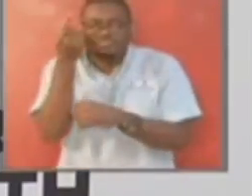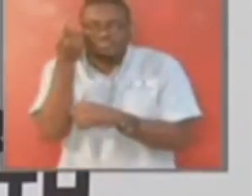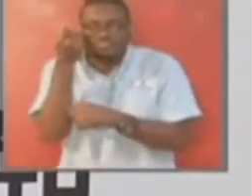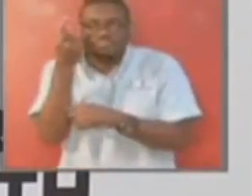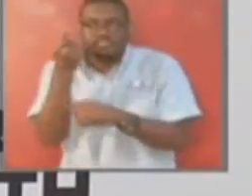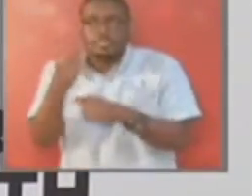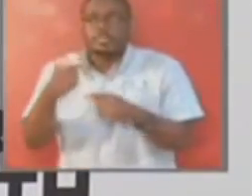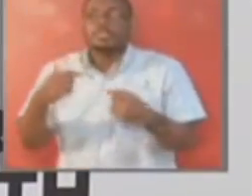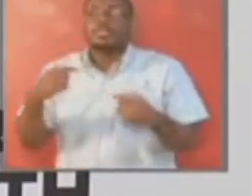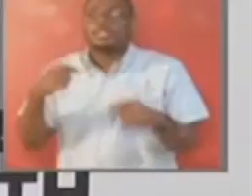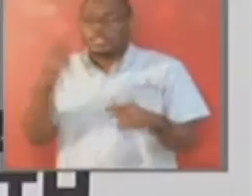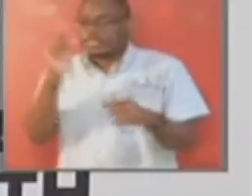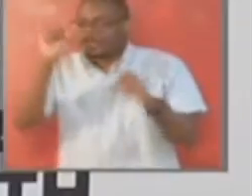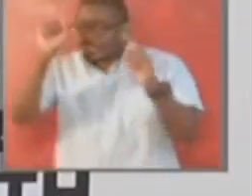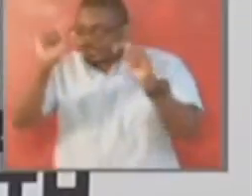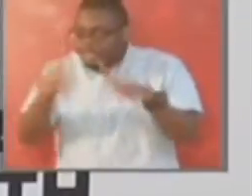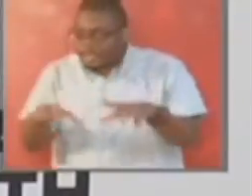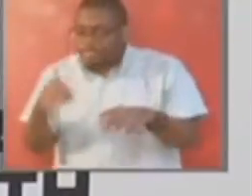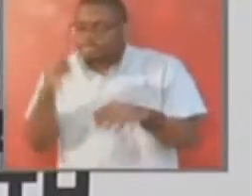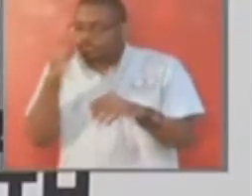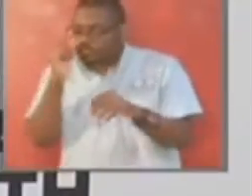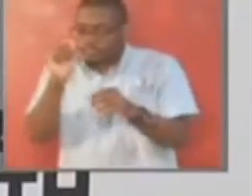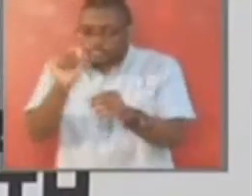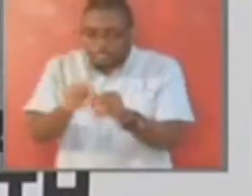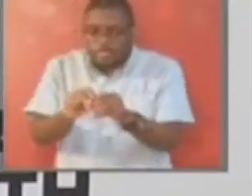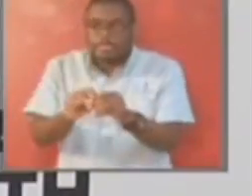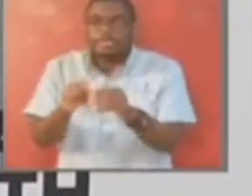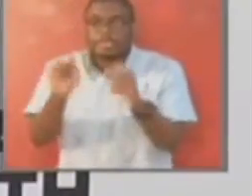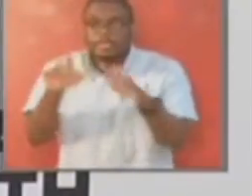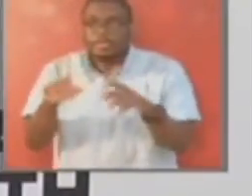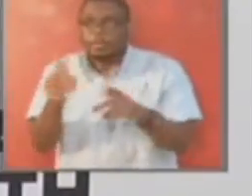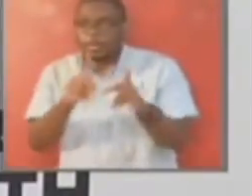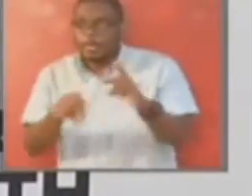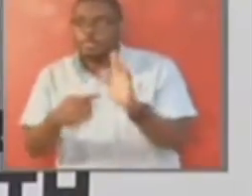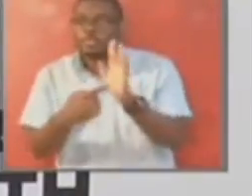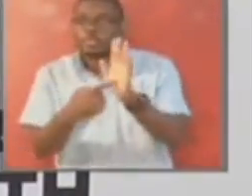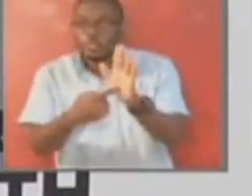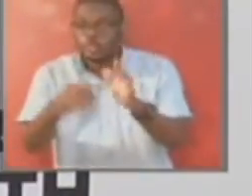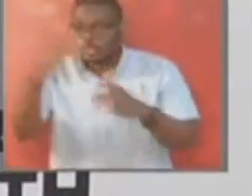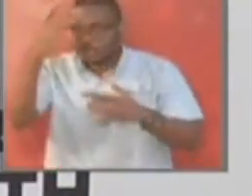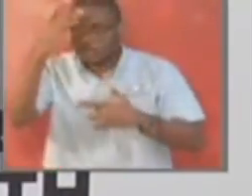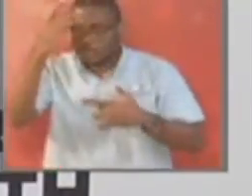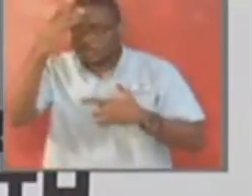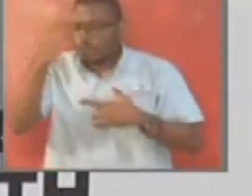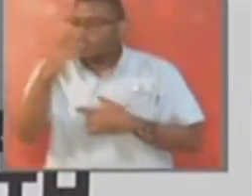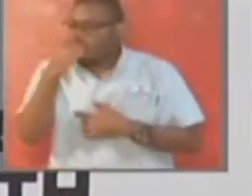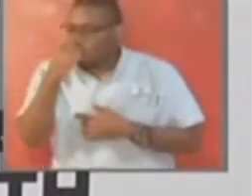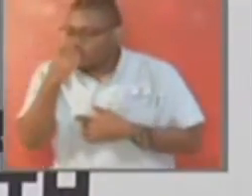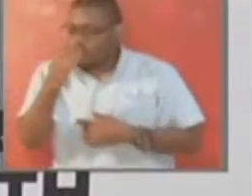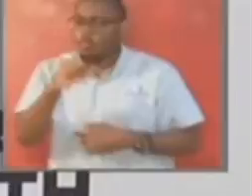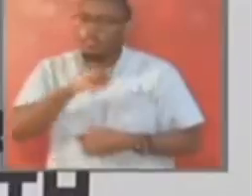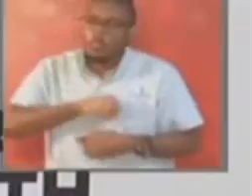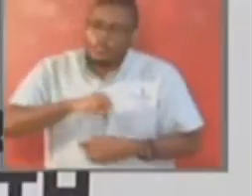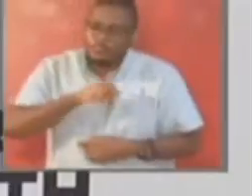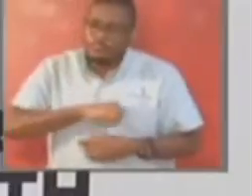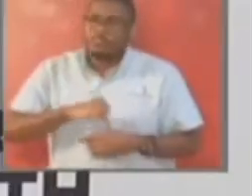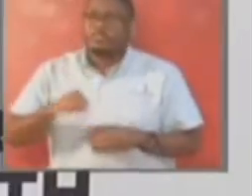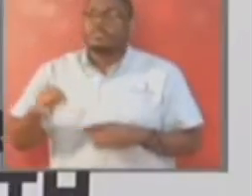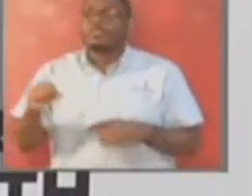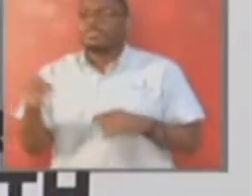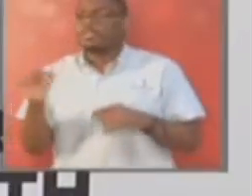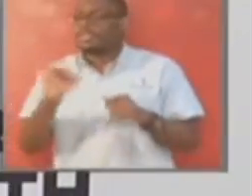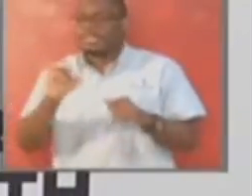aligned to pick up those persons with symptoms predominantly throughout, and which has been the WHO strategy and the recommendations from the